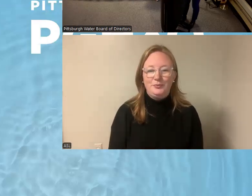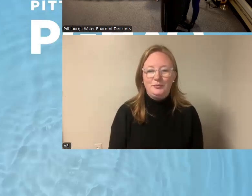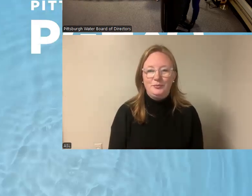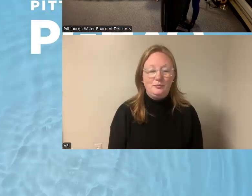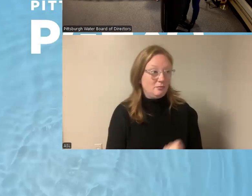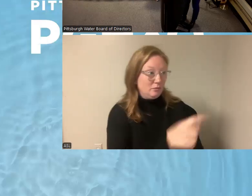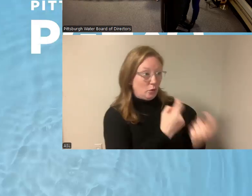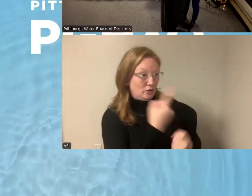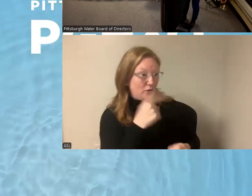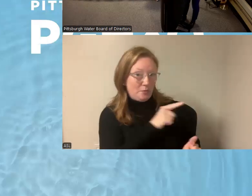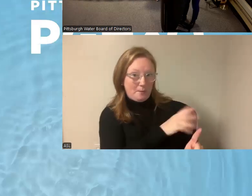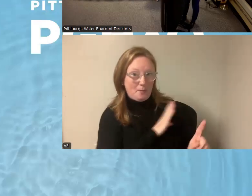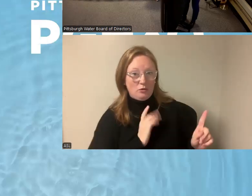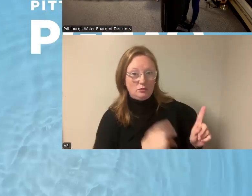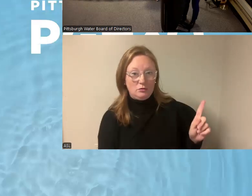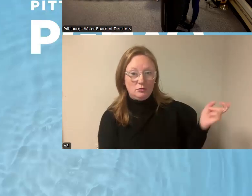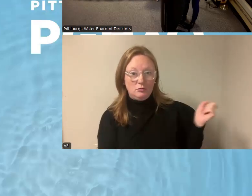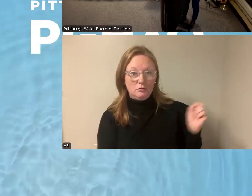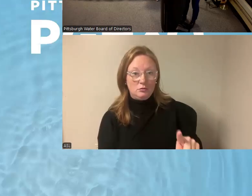Any questions from the board?